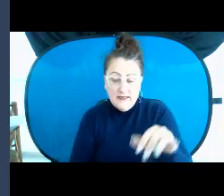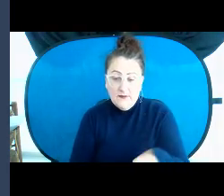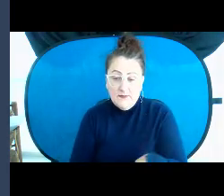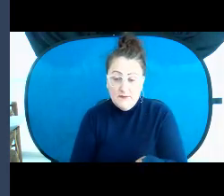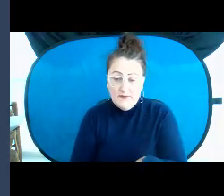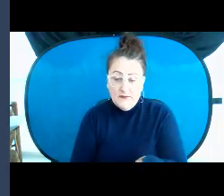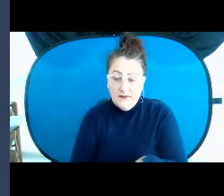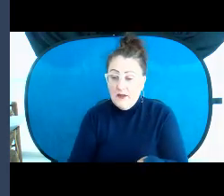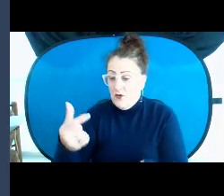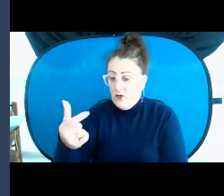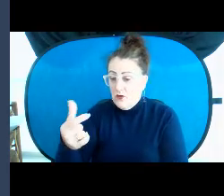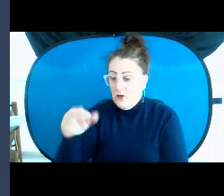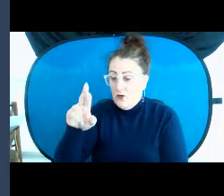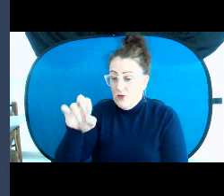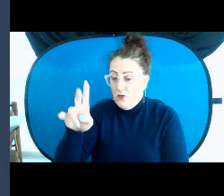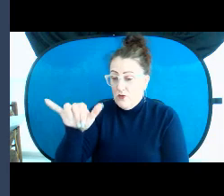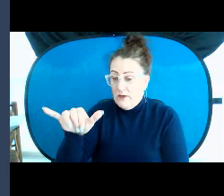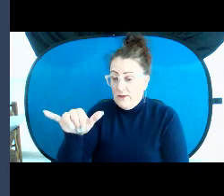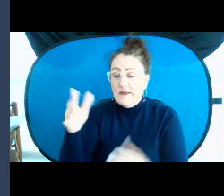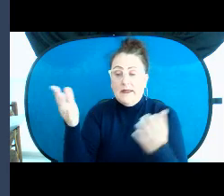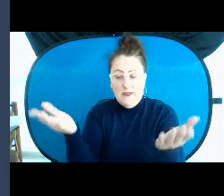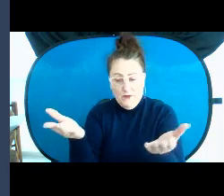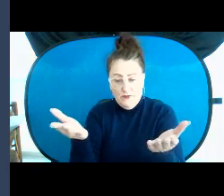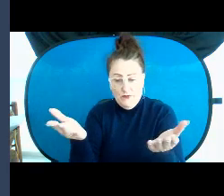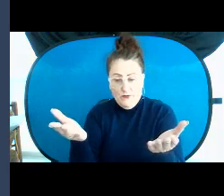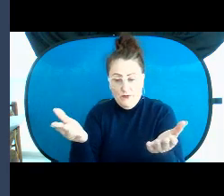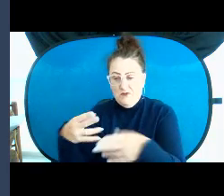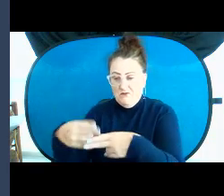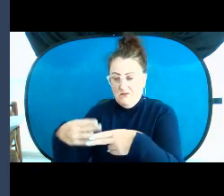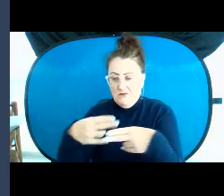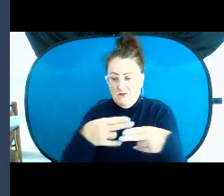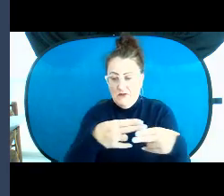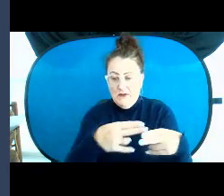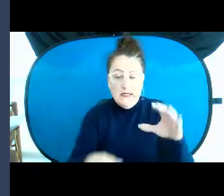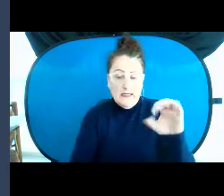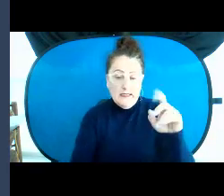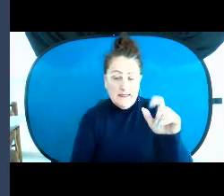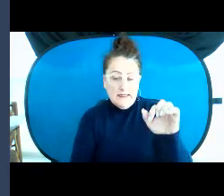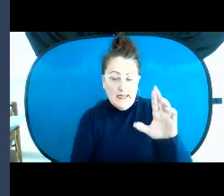Chair Grisby. Present. Senator Cortese.